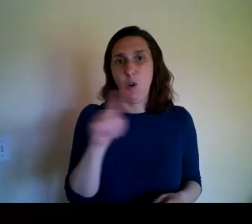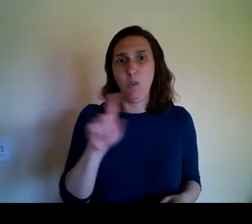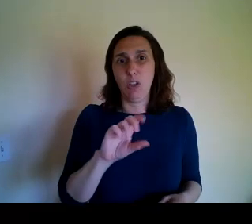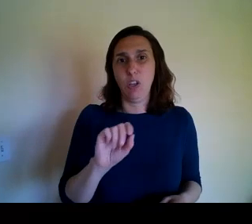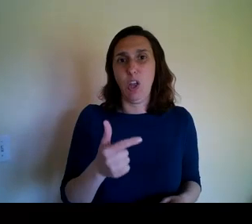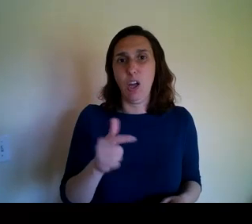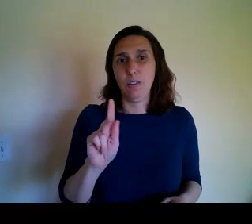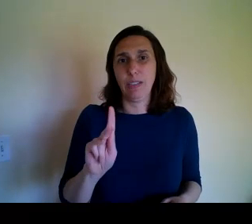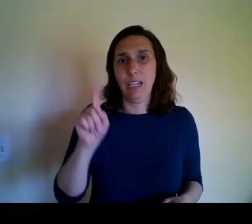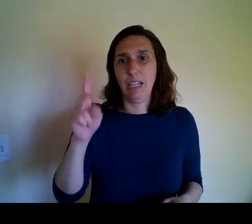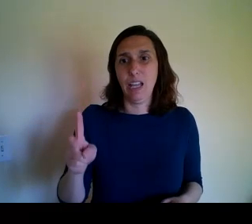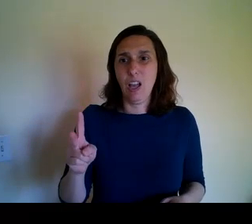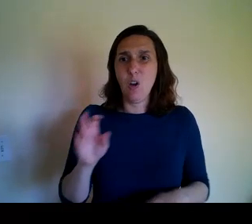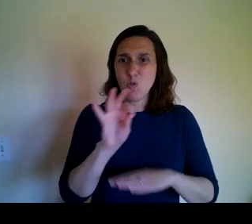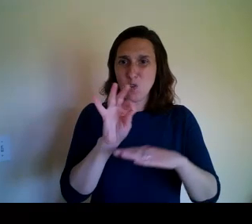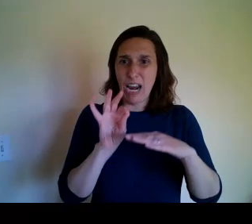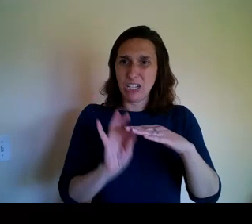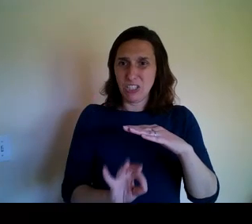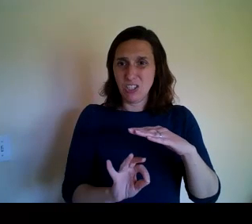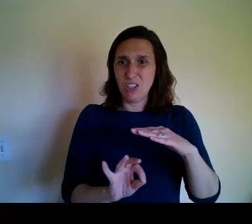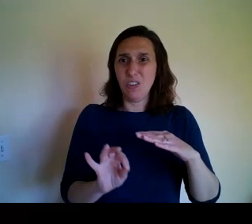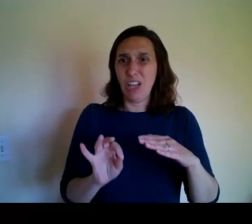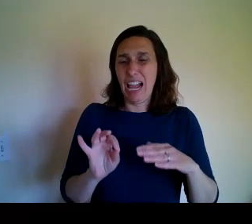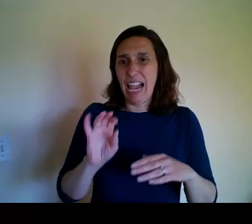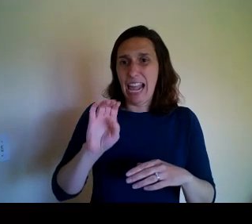Fractional exponents are so much better than radicals.